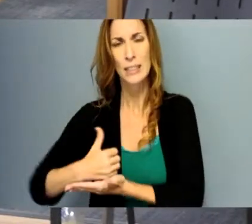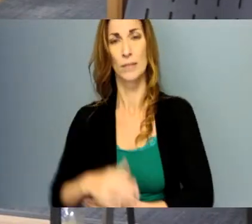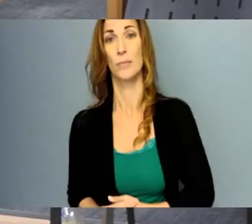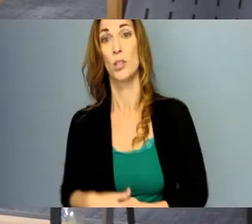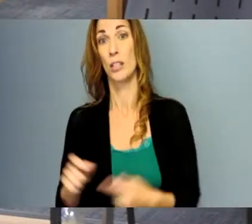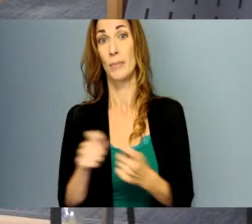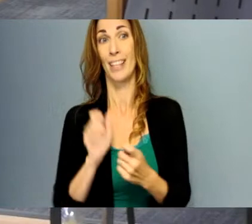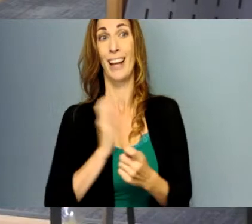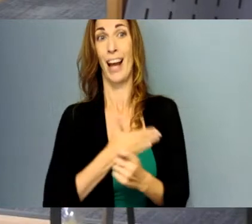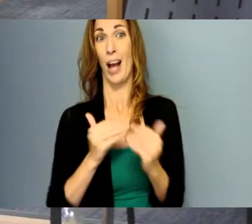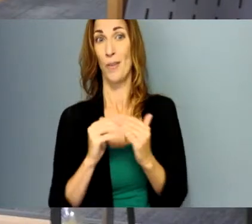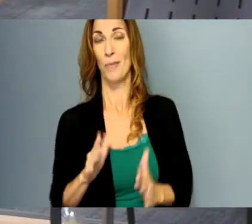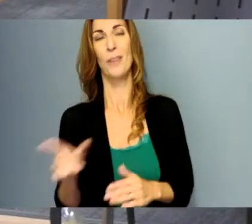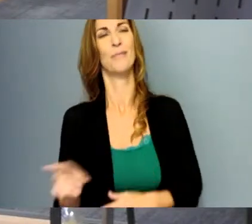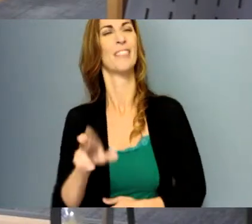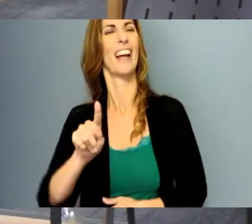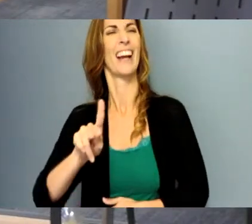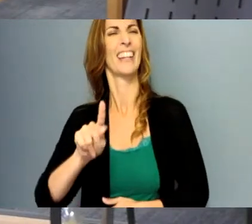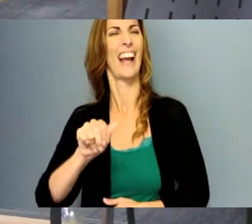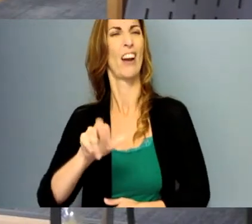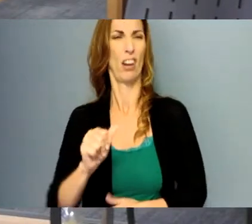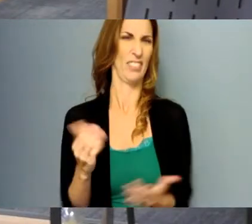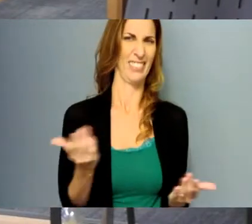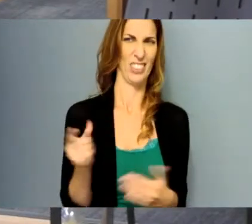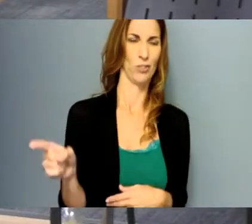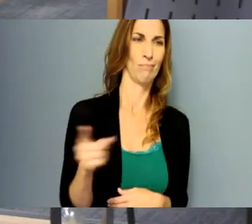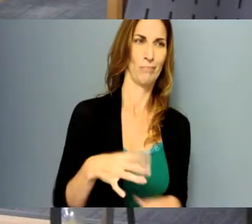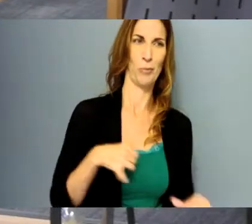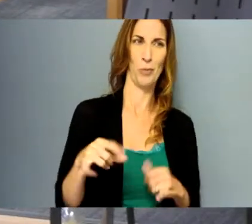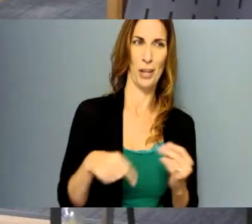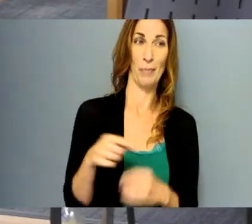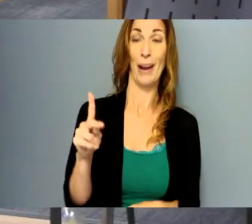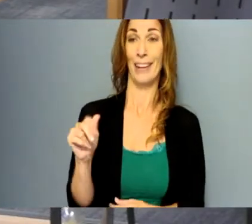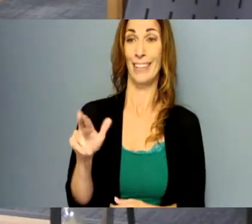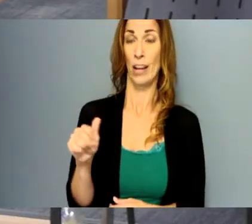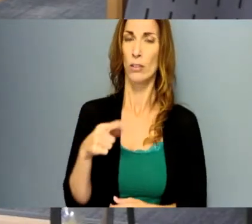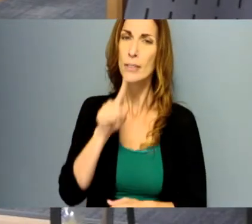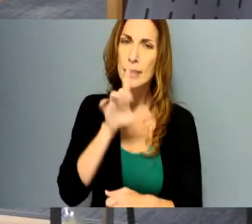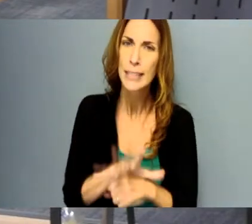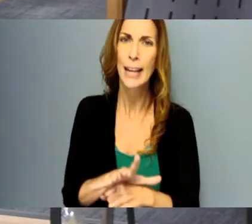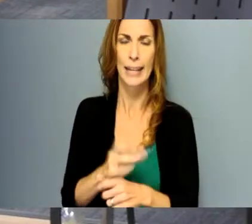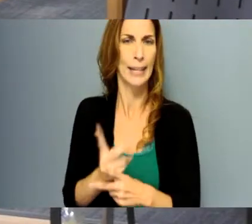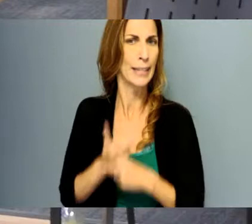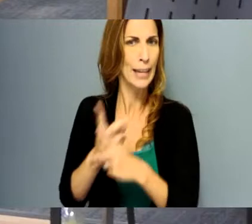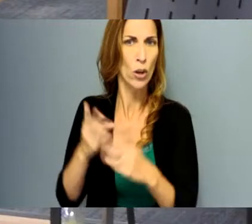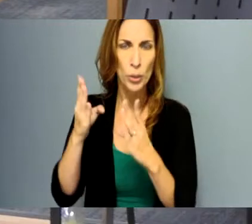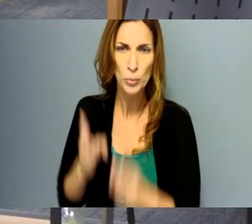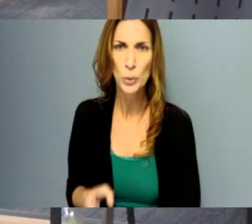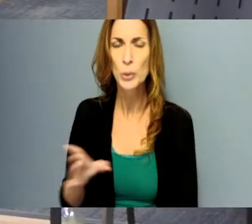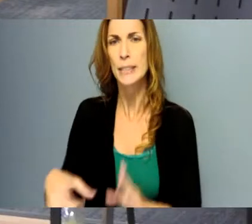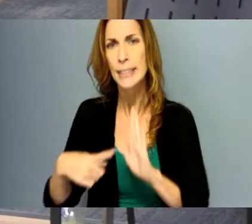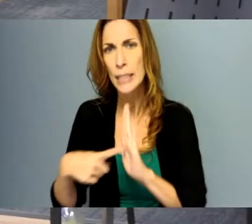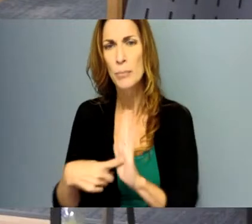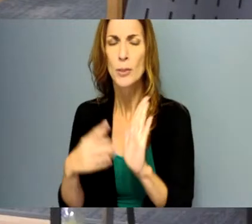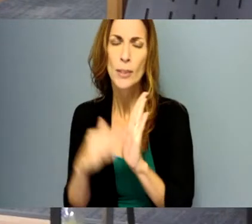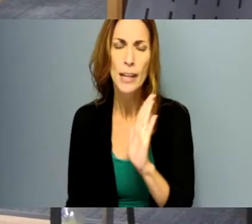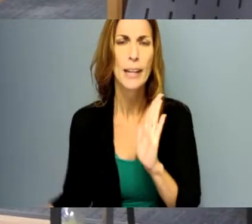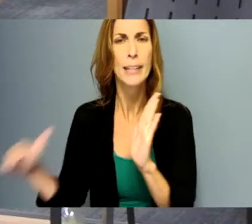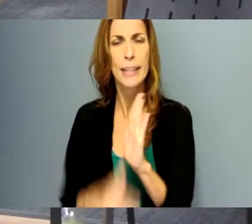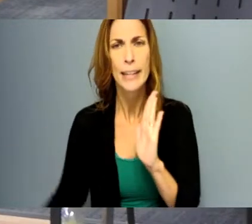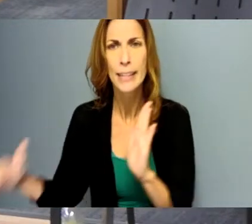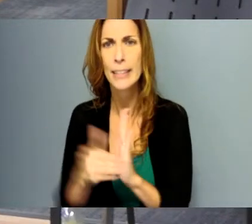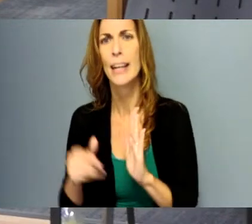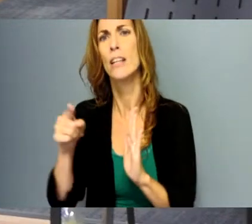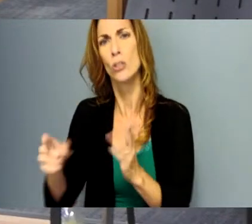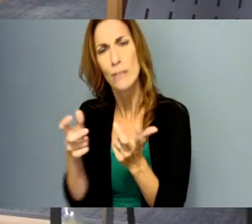I like to brag about, she's out there somewhere. Kara has been a truly dedicated and caring person who has demonstrated time and time again that she is